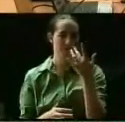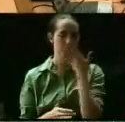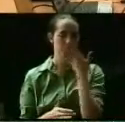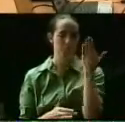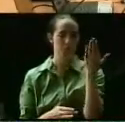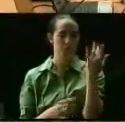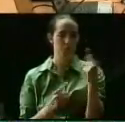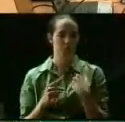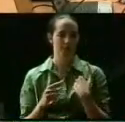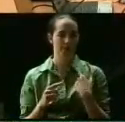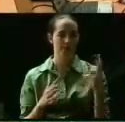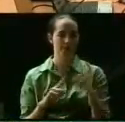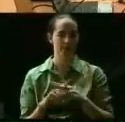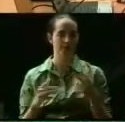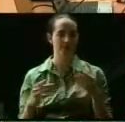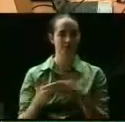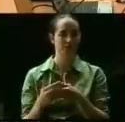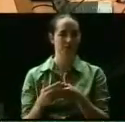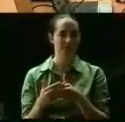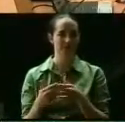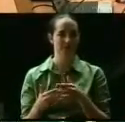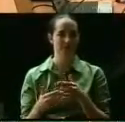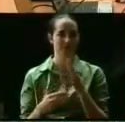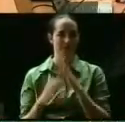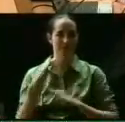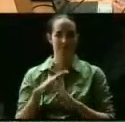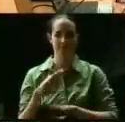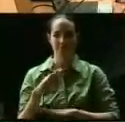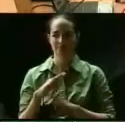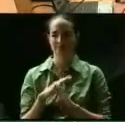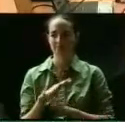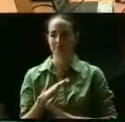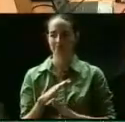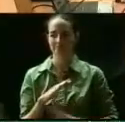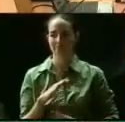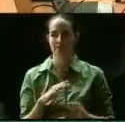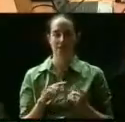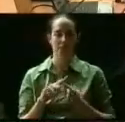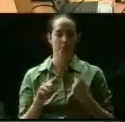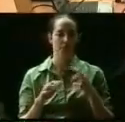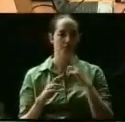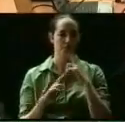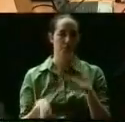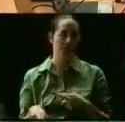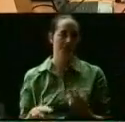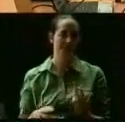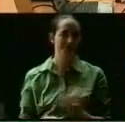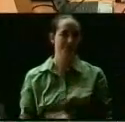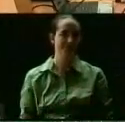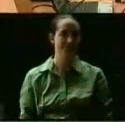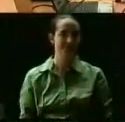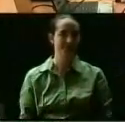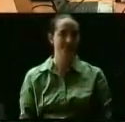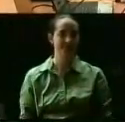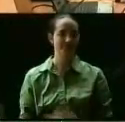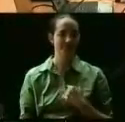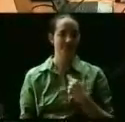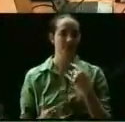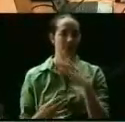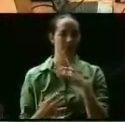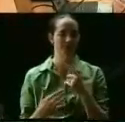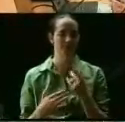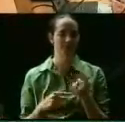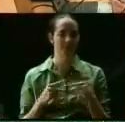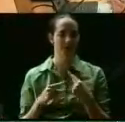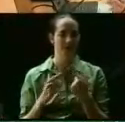soon as I filed a lawsuit that was basically based a lot of what was in those reports. I wanted to cover that tonight,